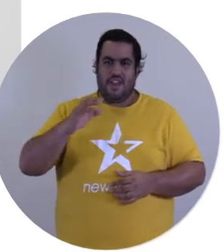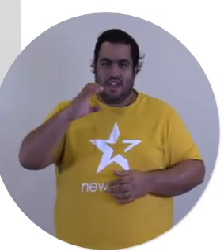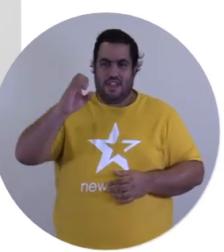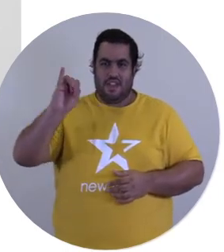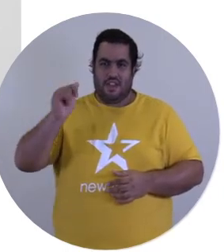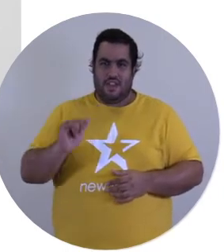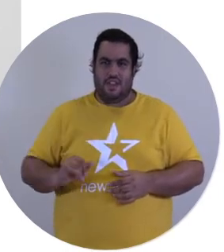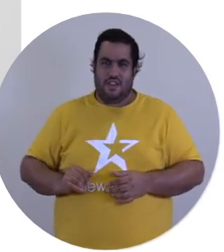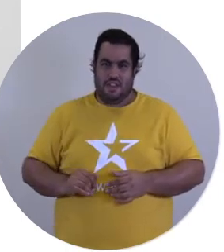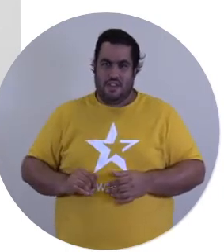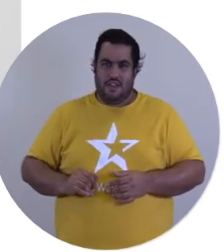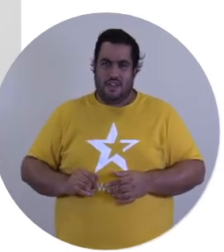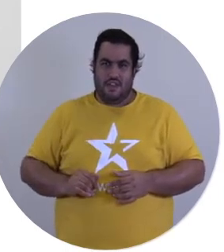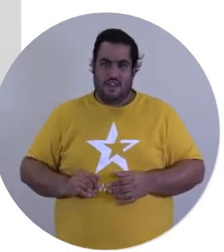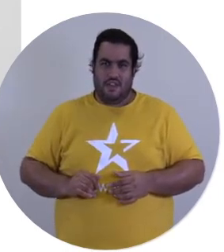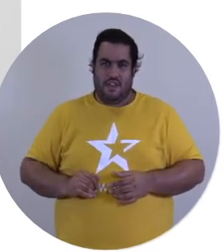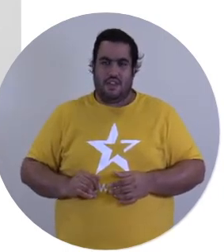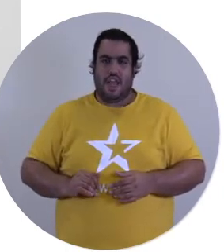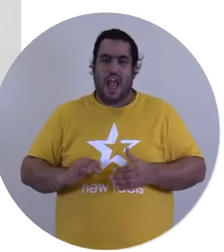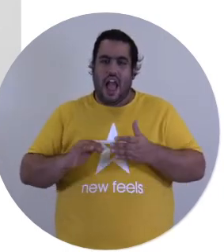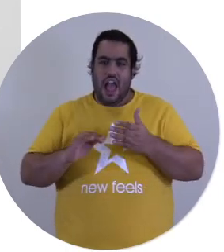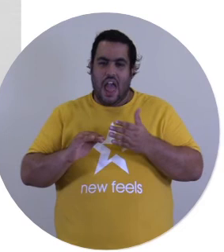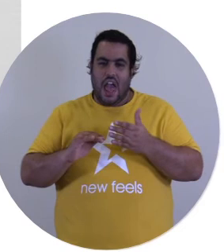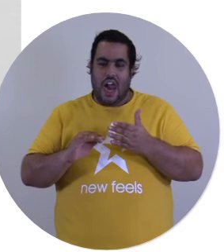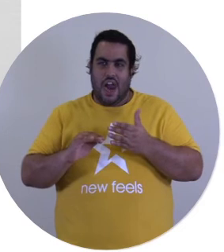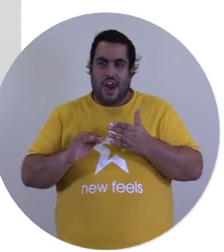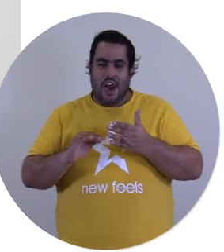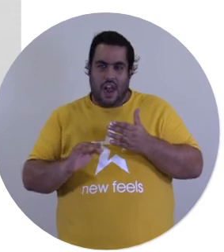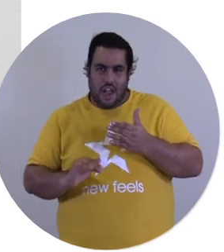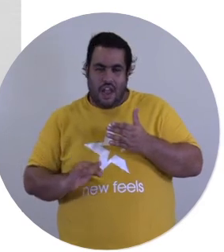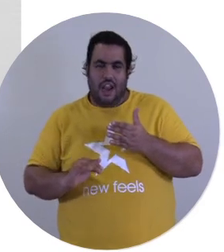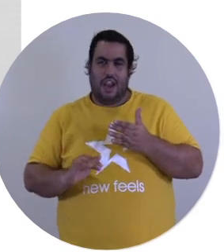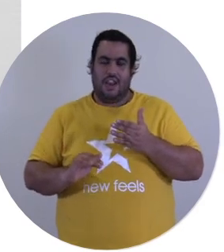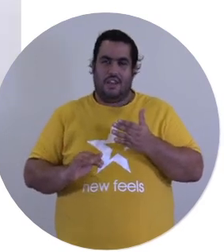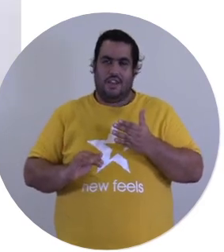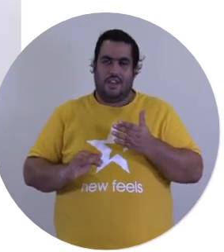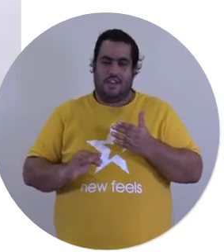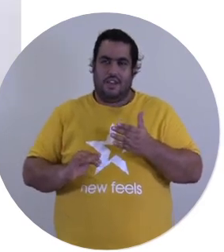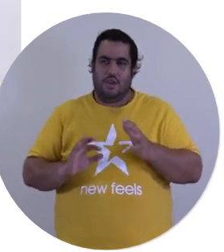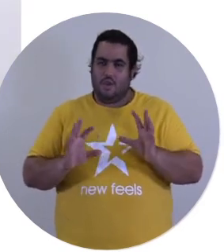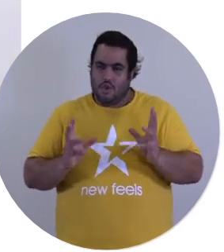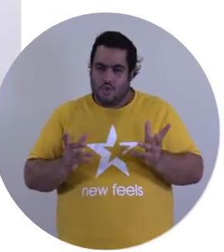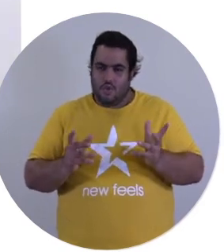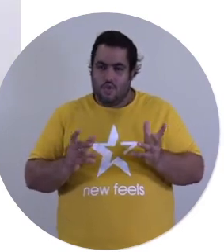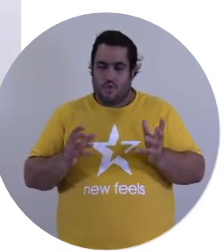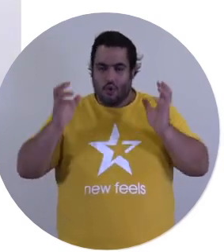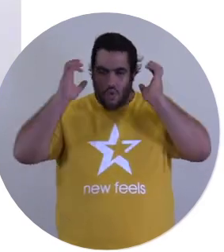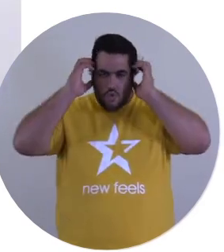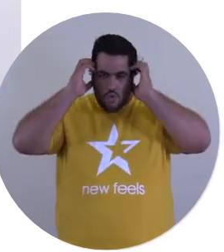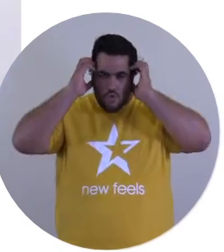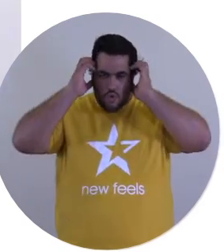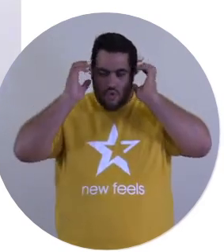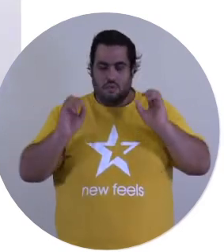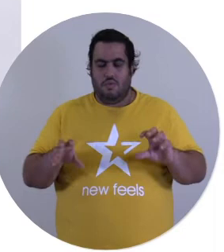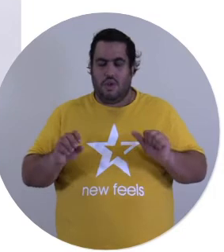stressful. How could we make the city life less stressful for people who live there? There are a few ways that we